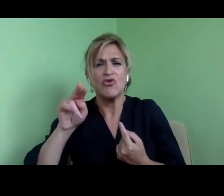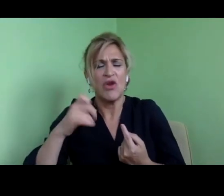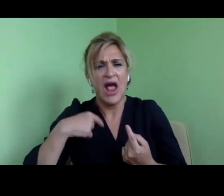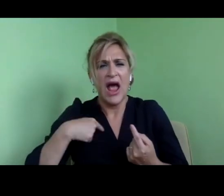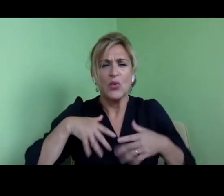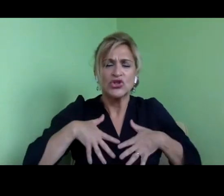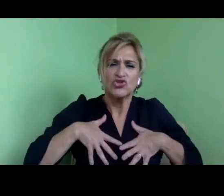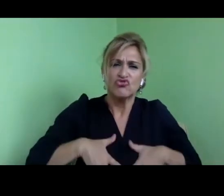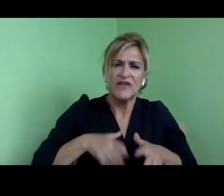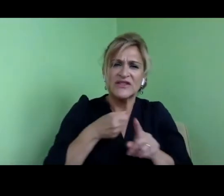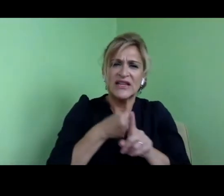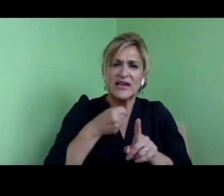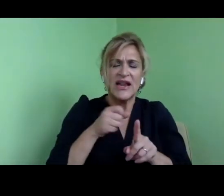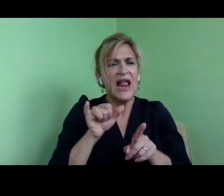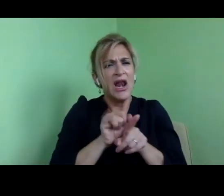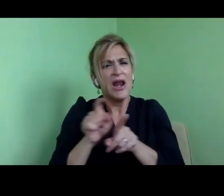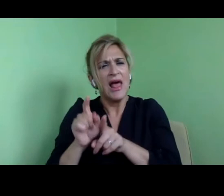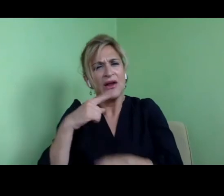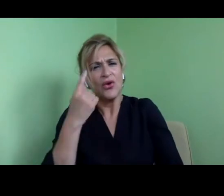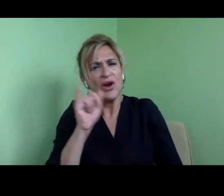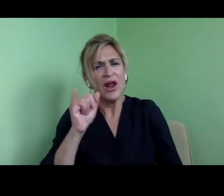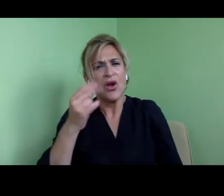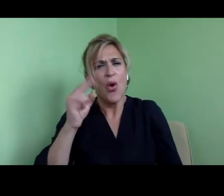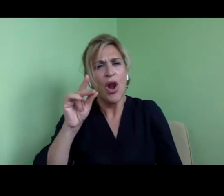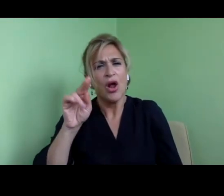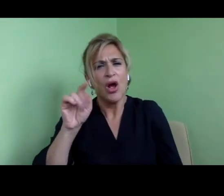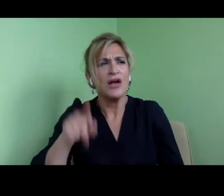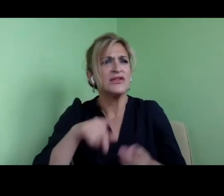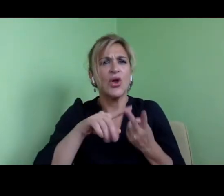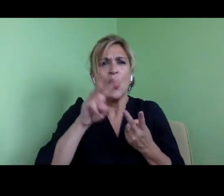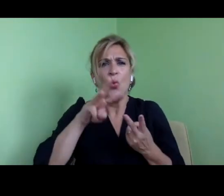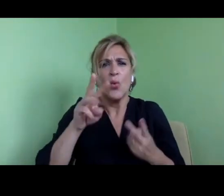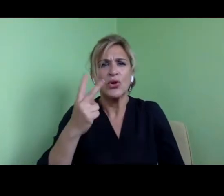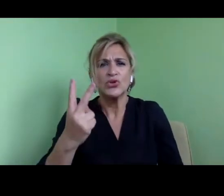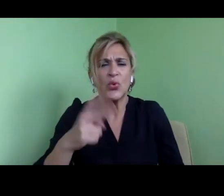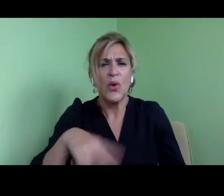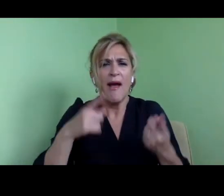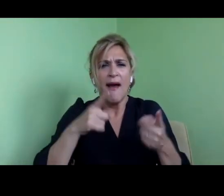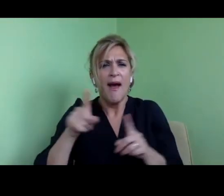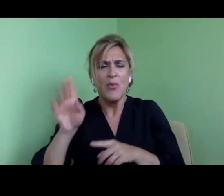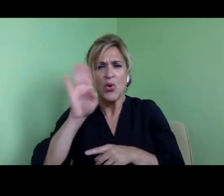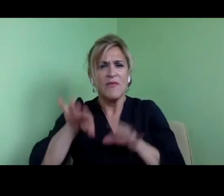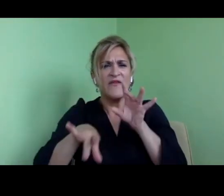this is like scenes from the Holocaust or World War II, a mission you won't find in any history book. But like in concentration